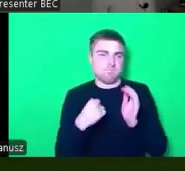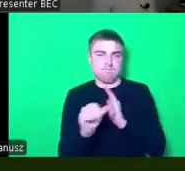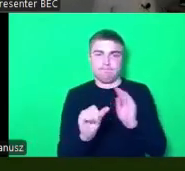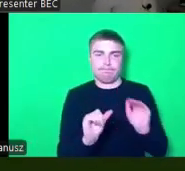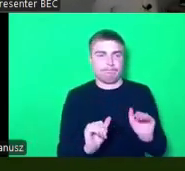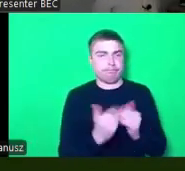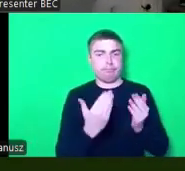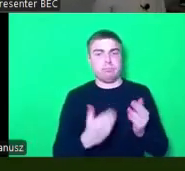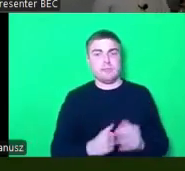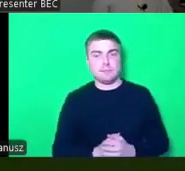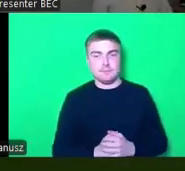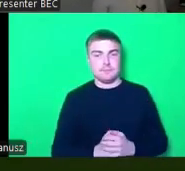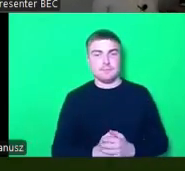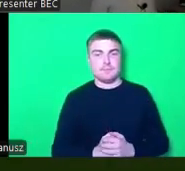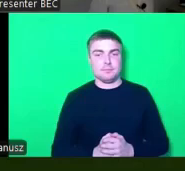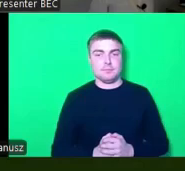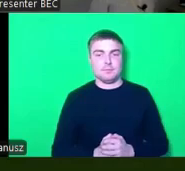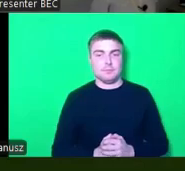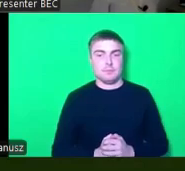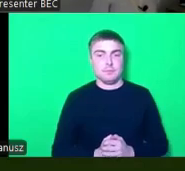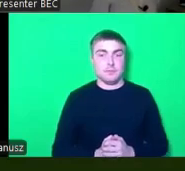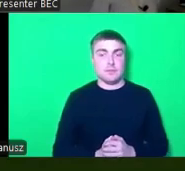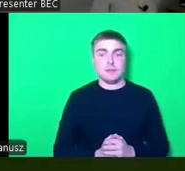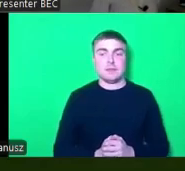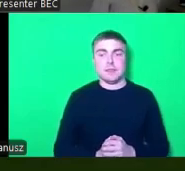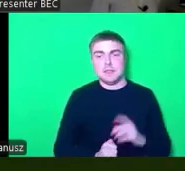The hotter it becomes, the more the forest is cooling.